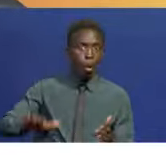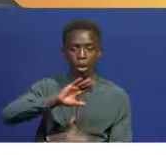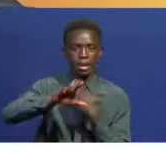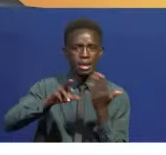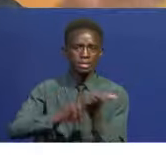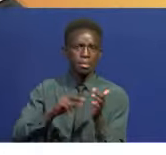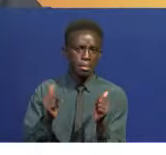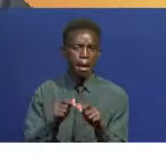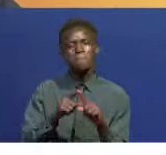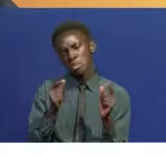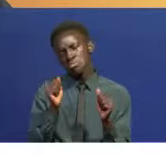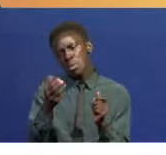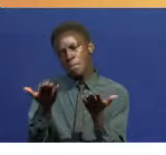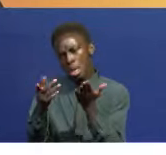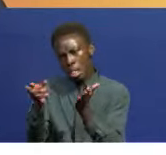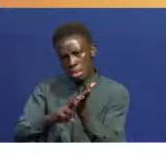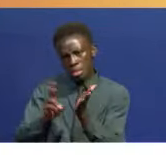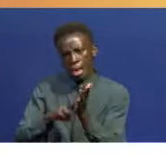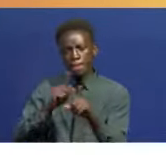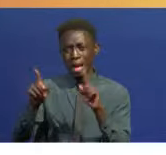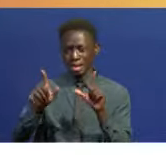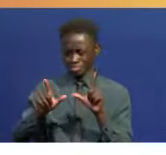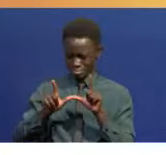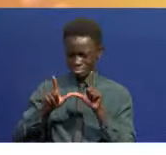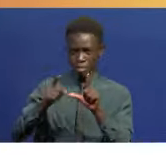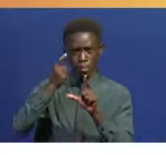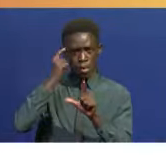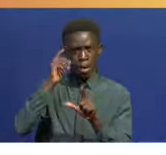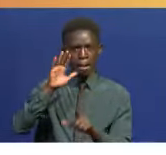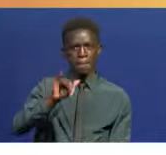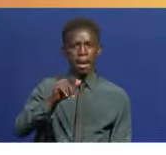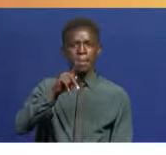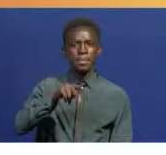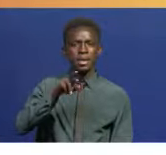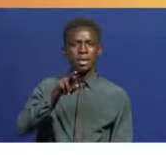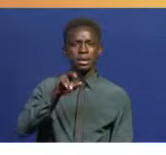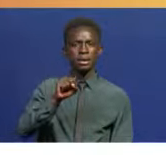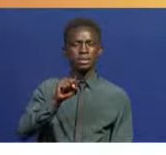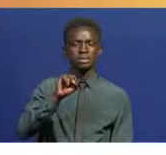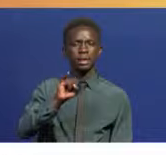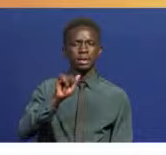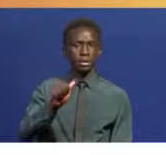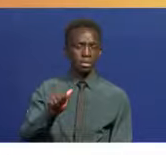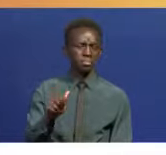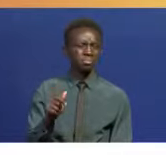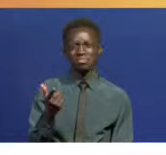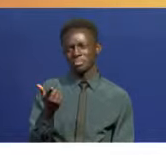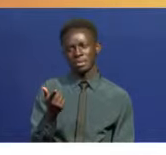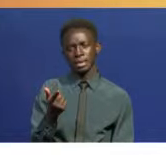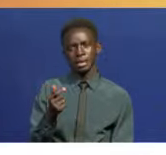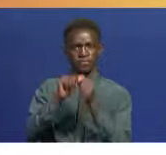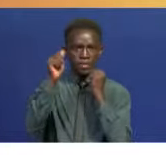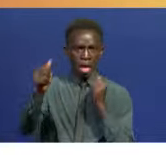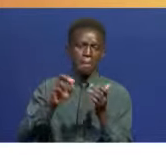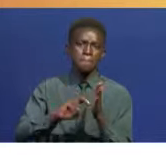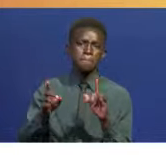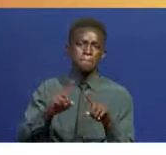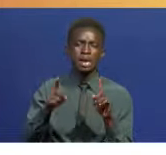companies, but the ones that have been licensed by PSLIA, they are far much less than that. And so we must have met the